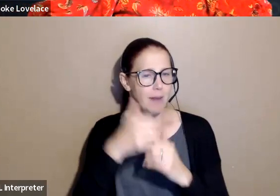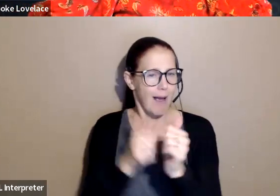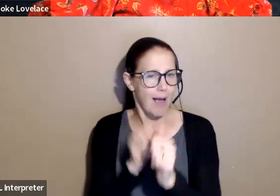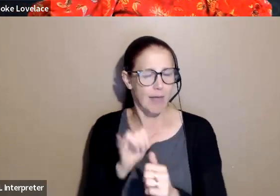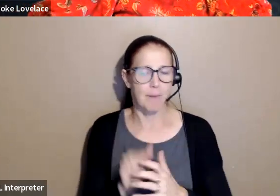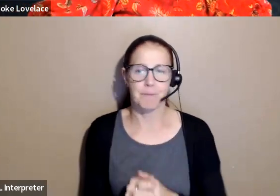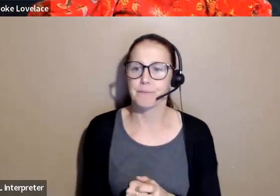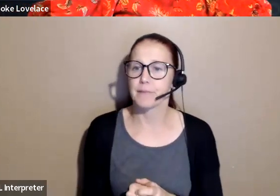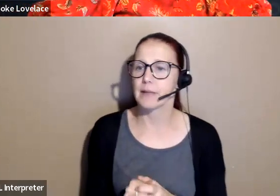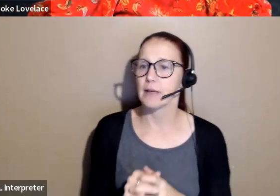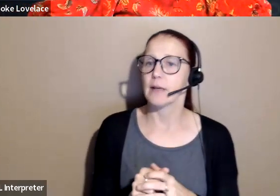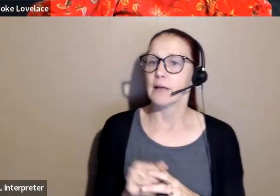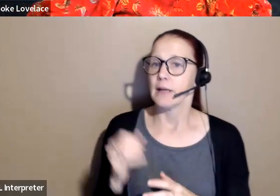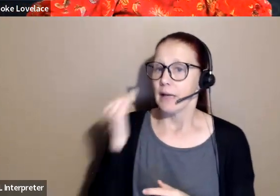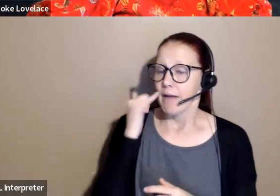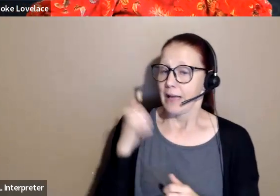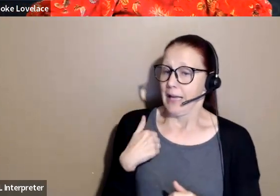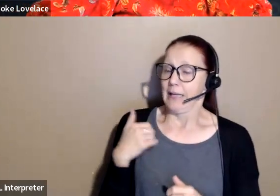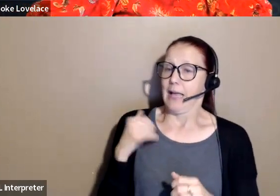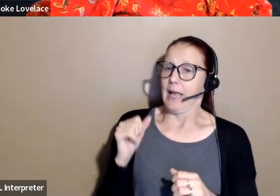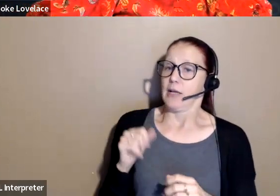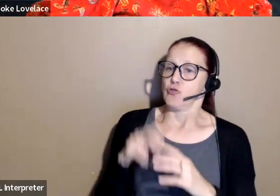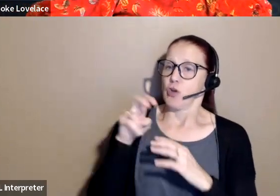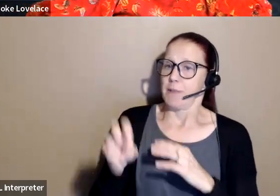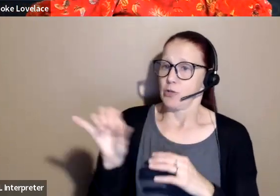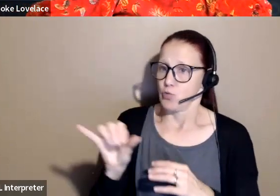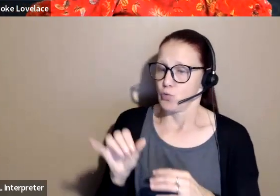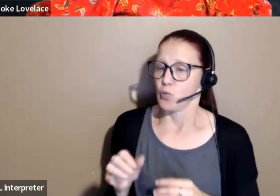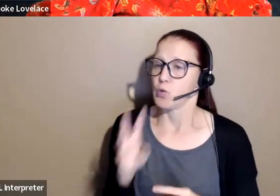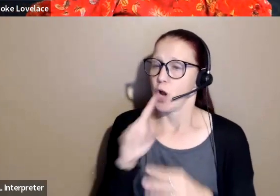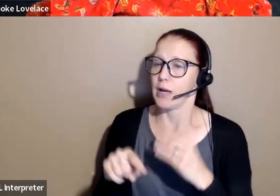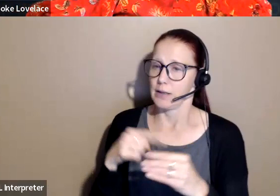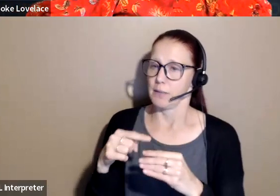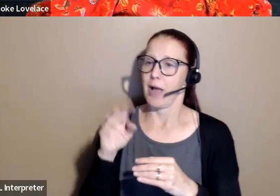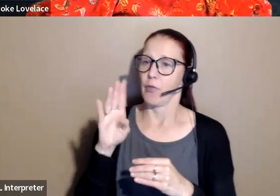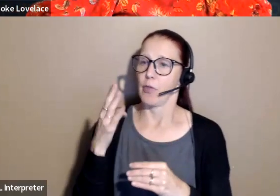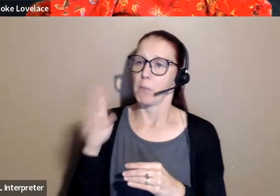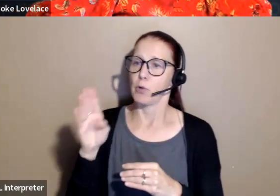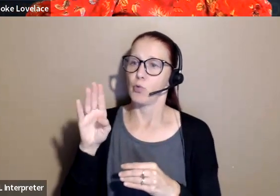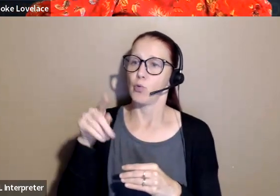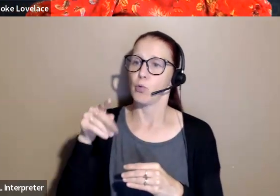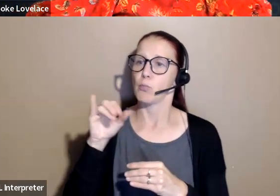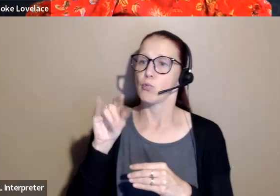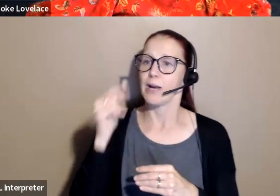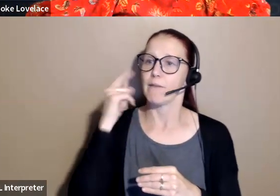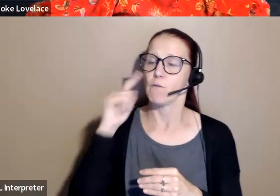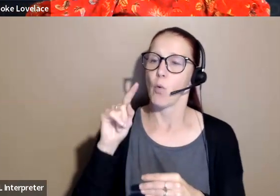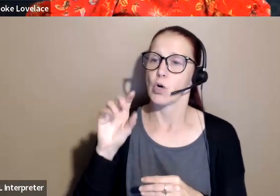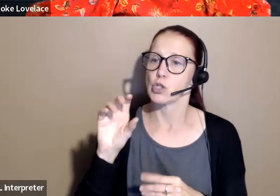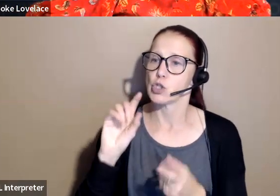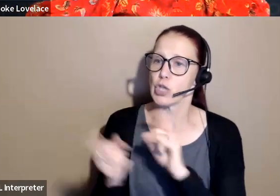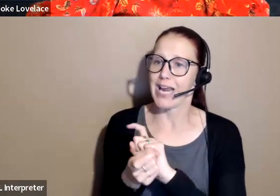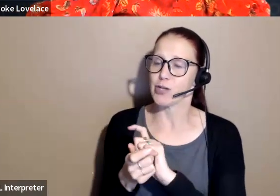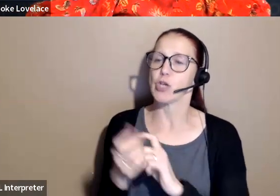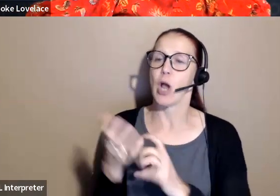But just if I can jump in as well, since we're talking a lot about the blueprint for change here, I do want to stress, I know Brooke mentioned